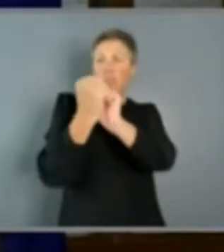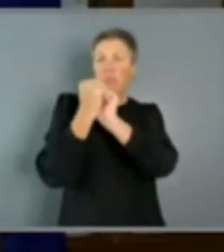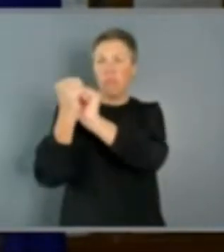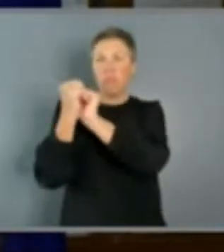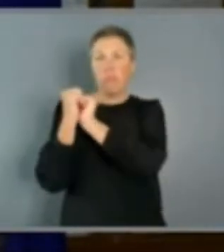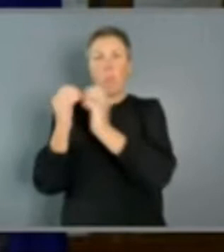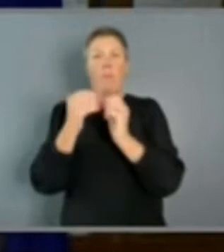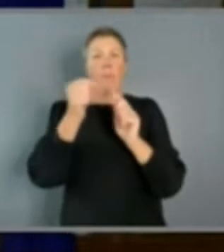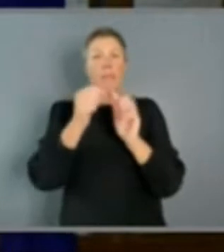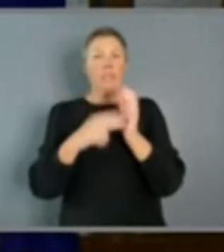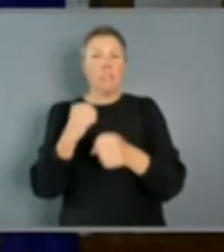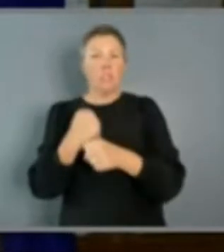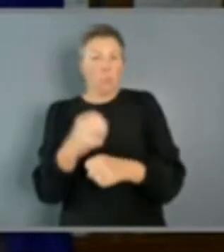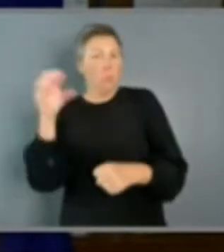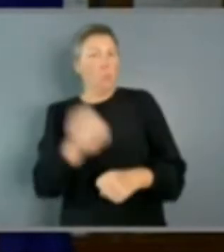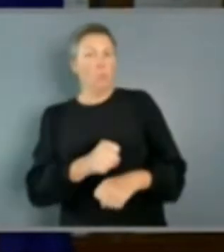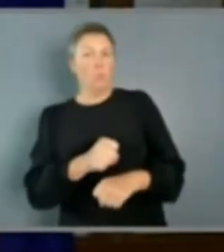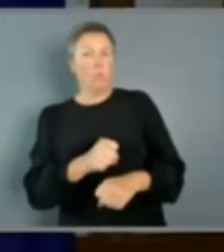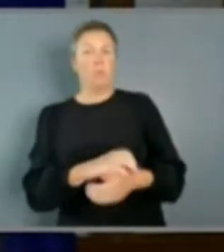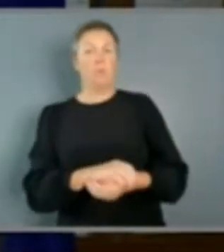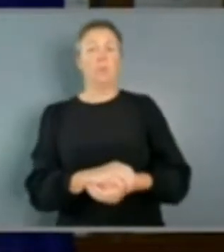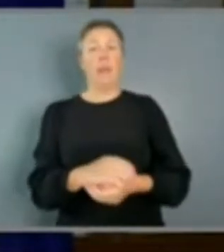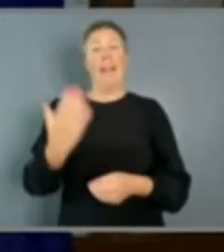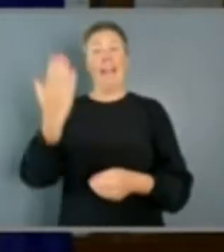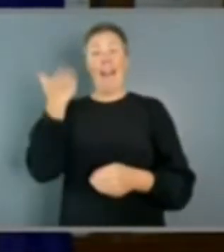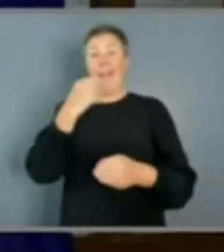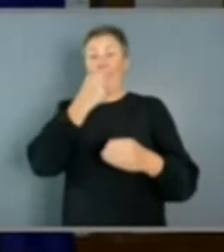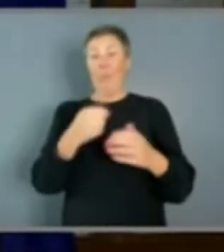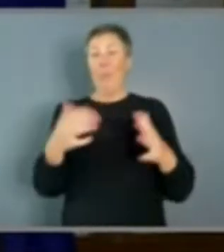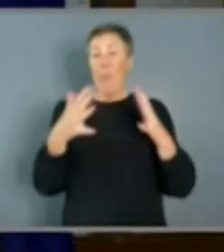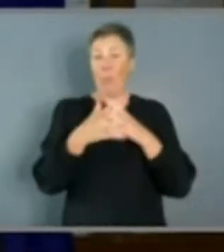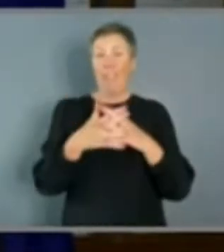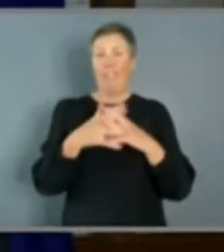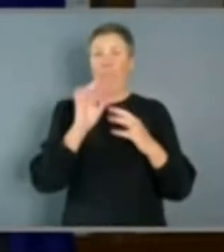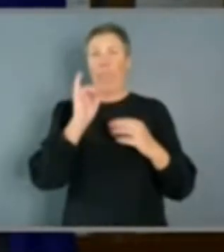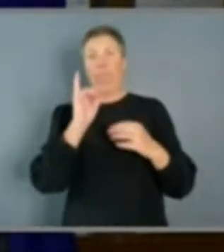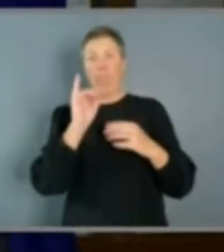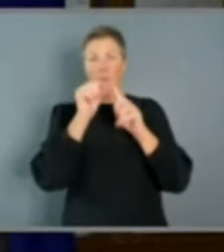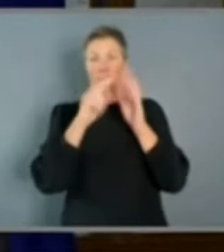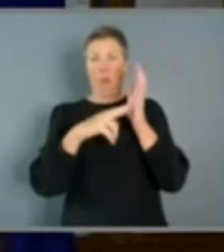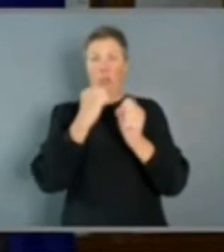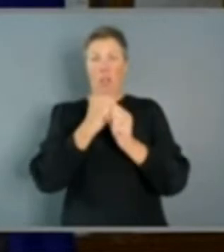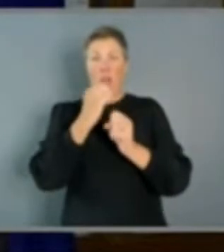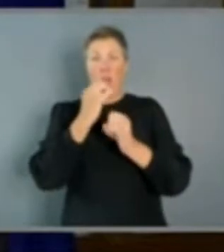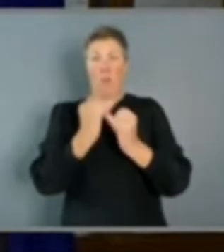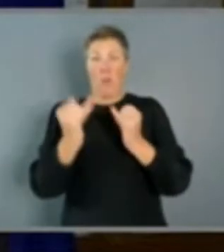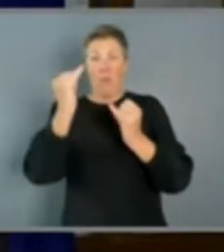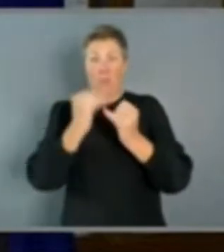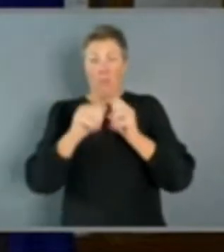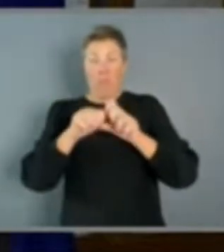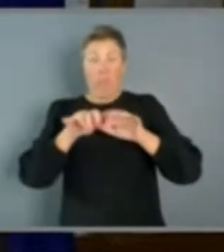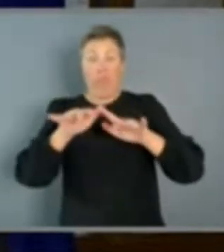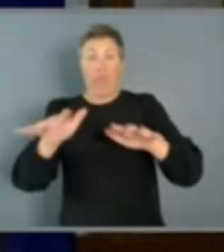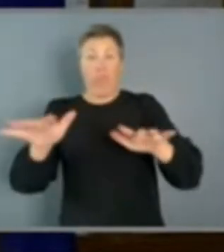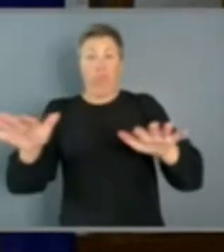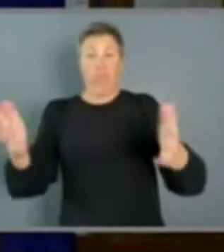time. Over the last couple of weeks, very rapidly, the situation has changed in Papua New Guinea. We've seen